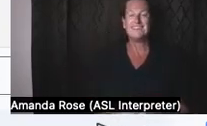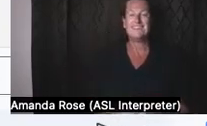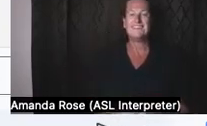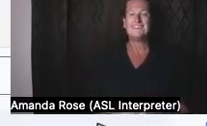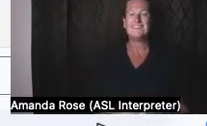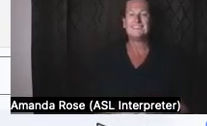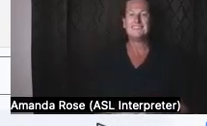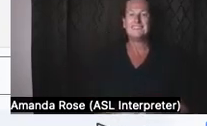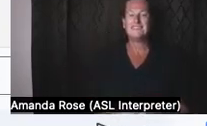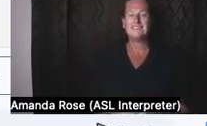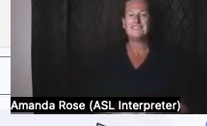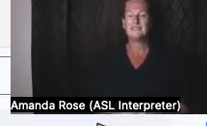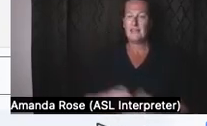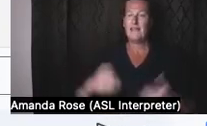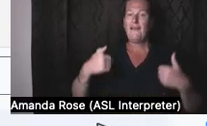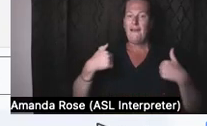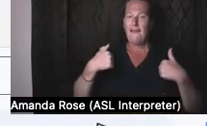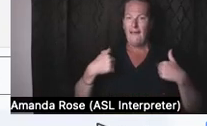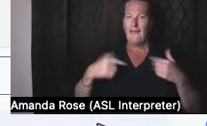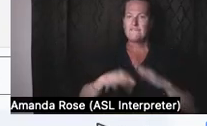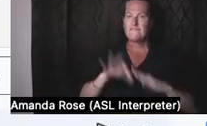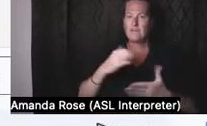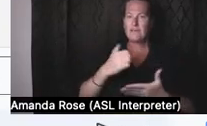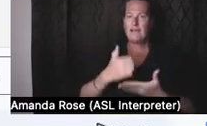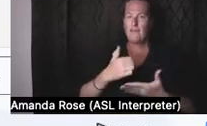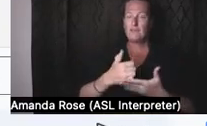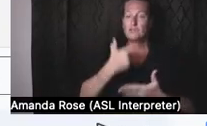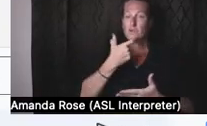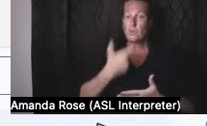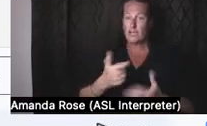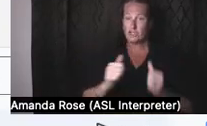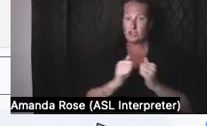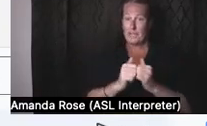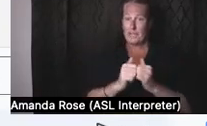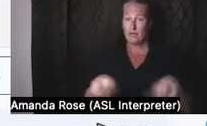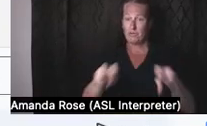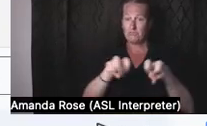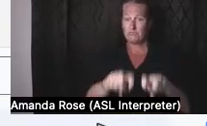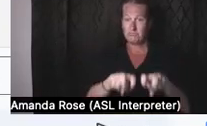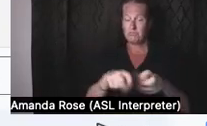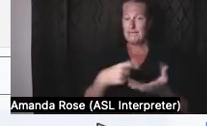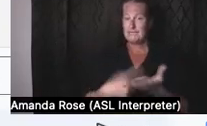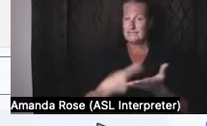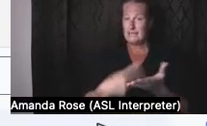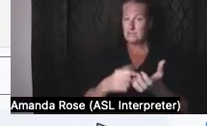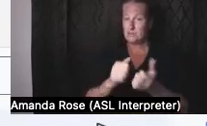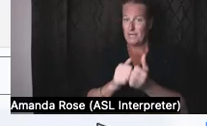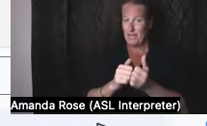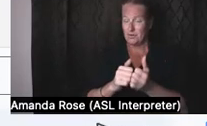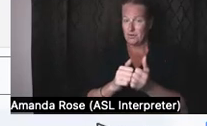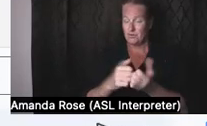I have found it helpful to watch a show together and discuss it together. But I don't